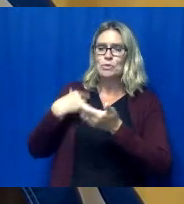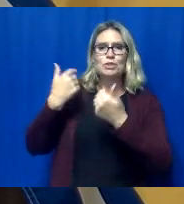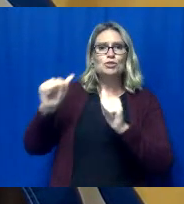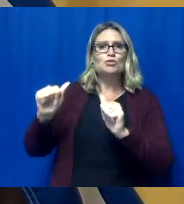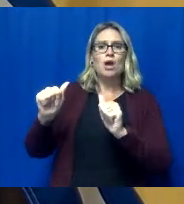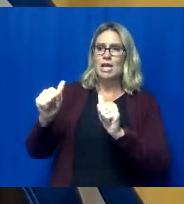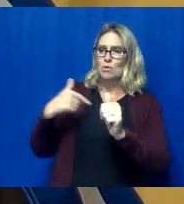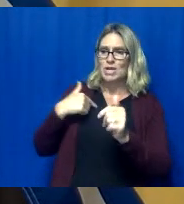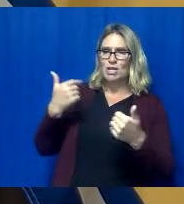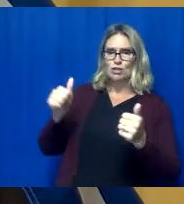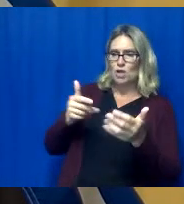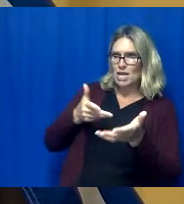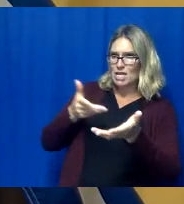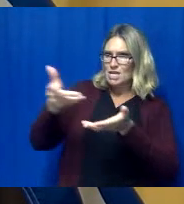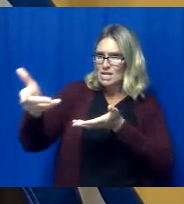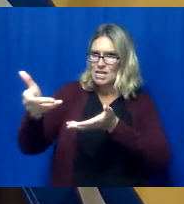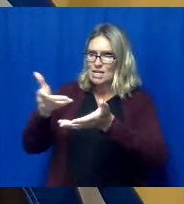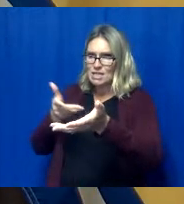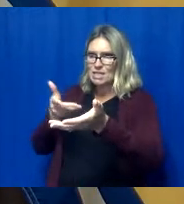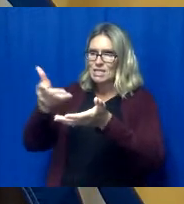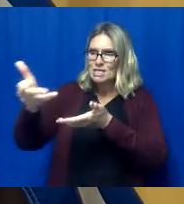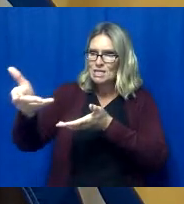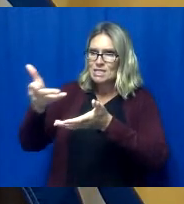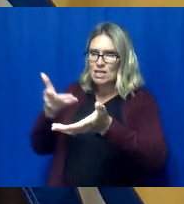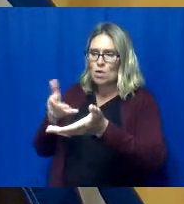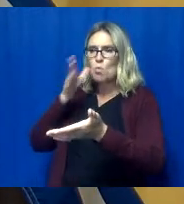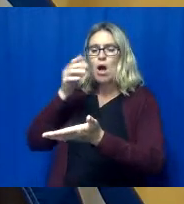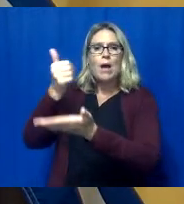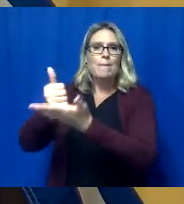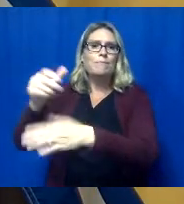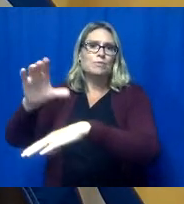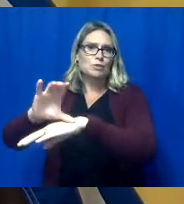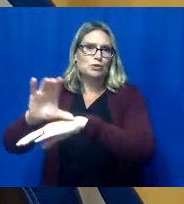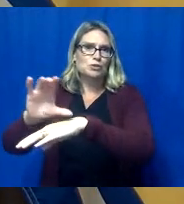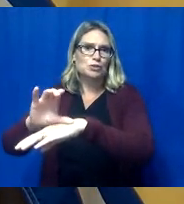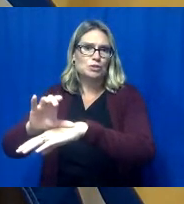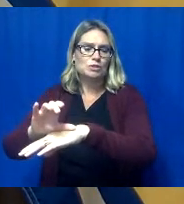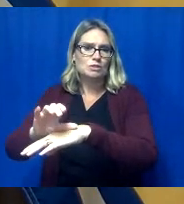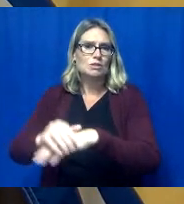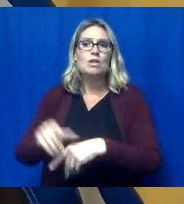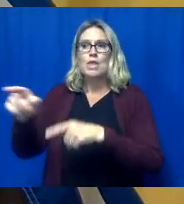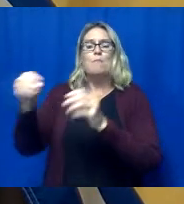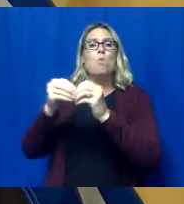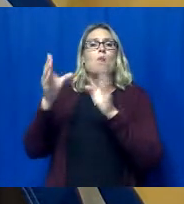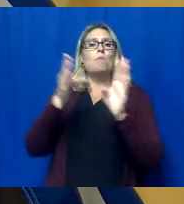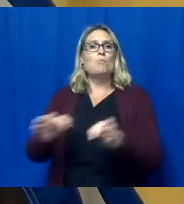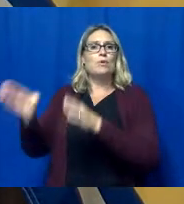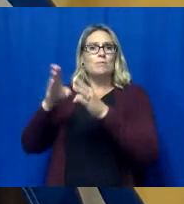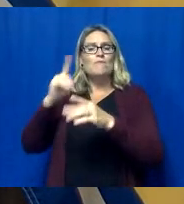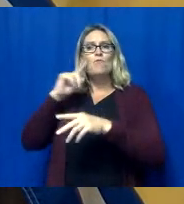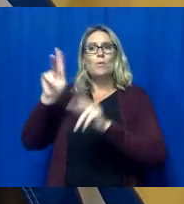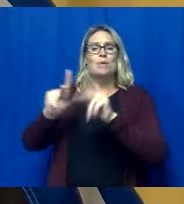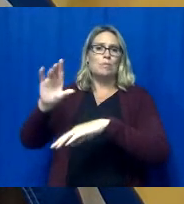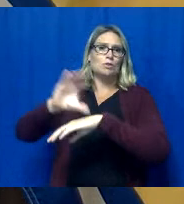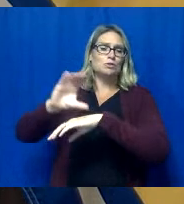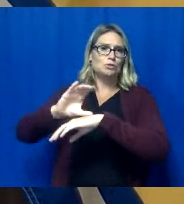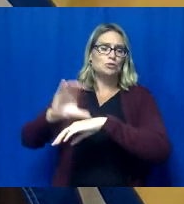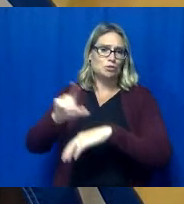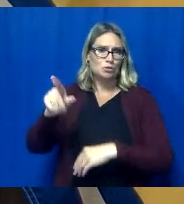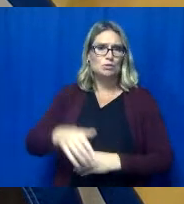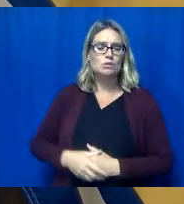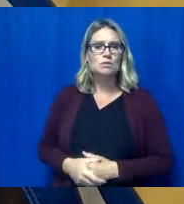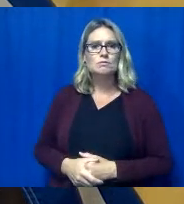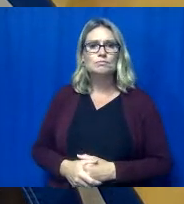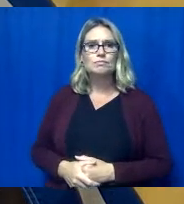spot that would really help them be better prepared for their congregations. So